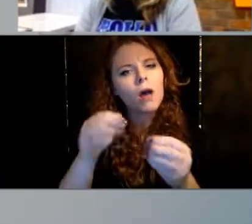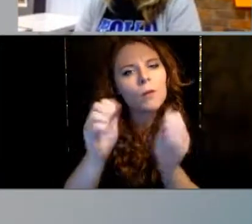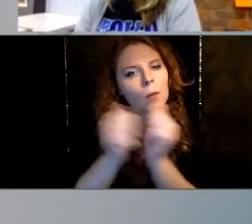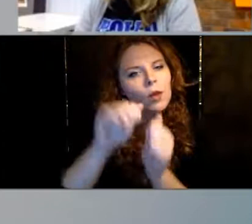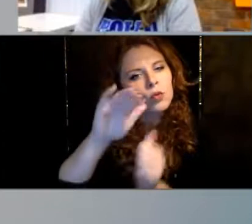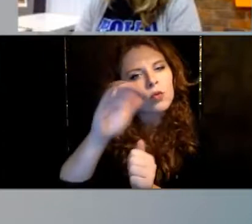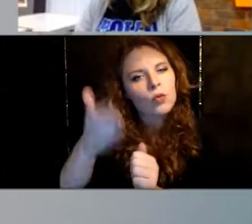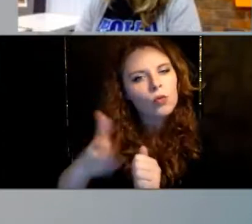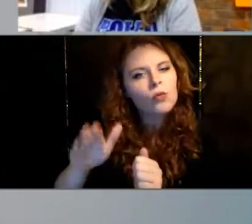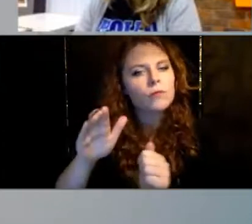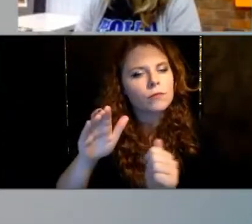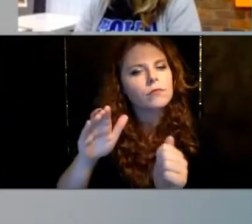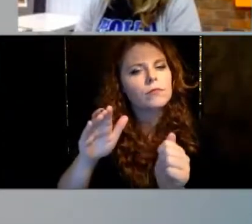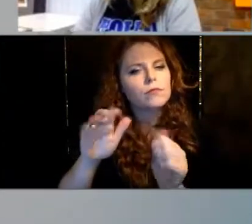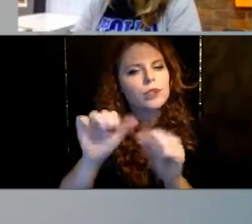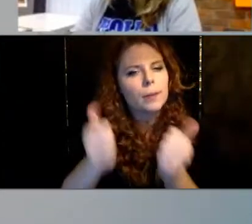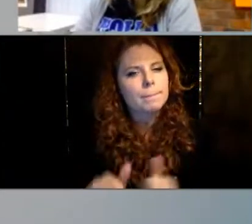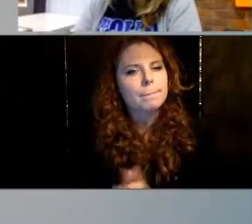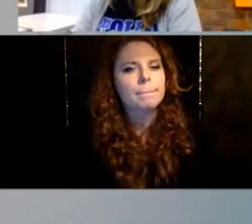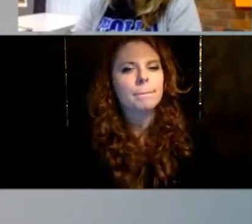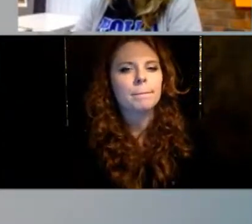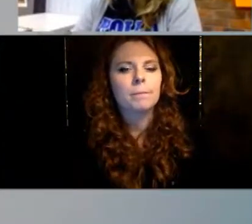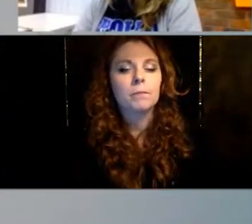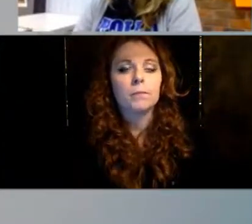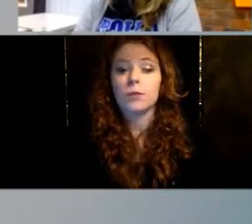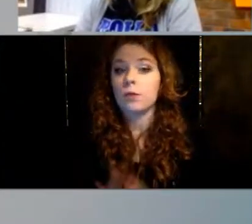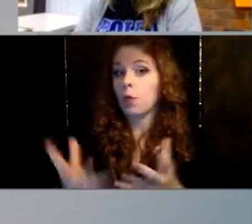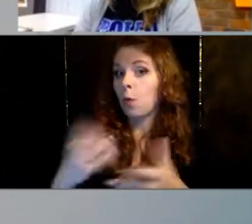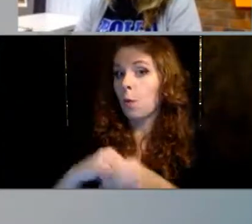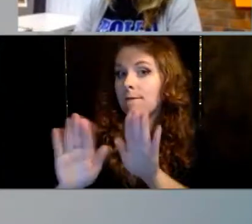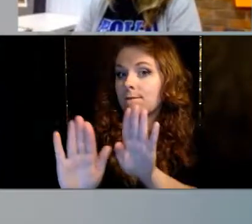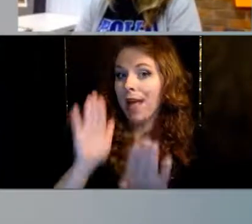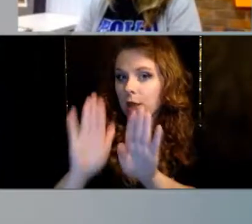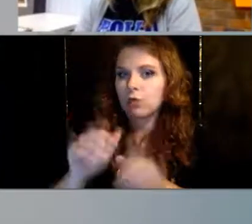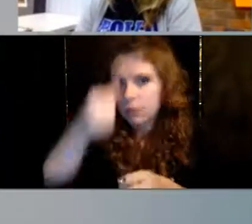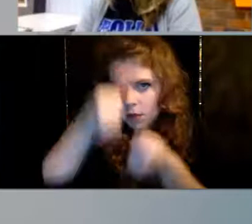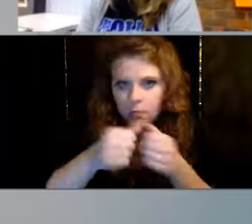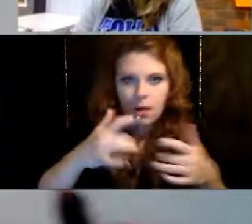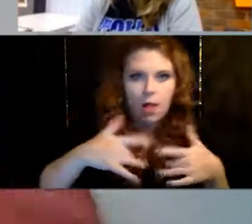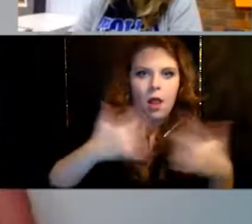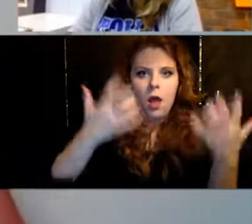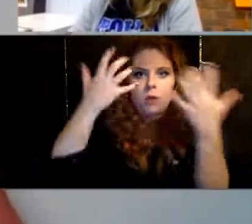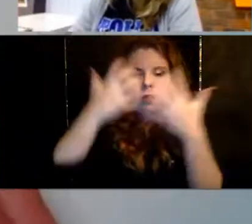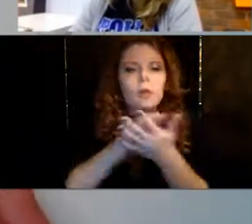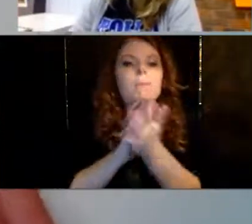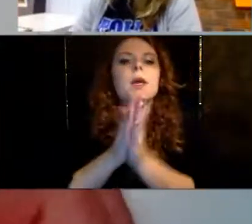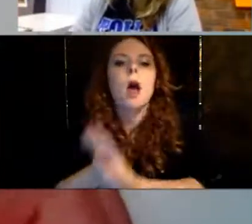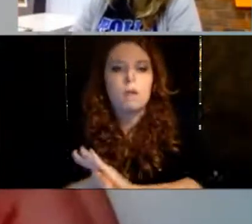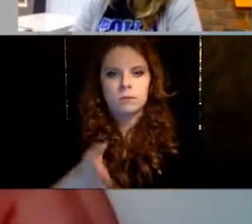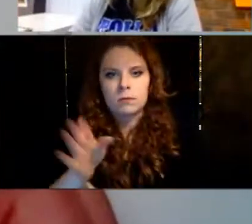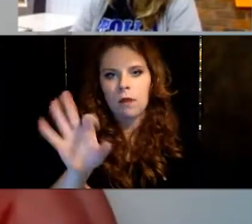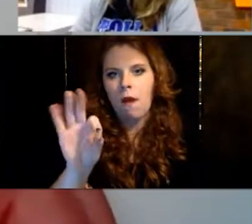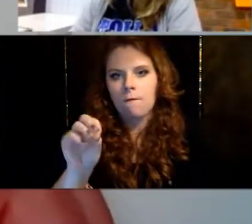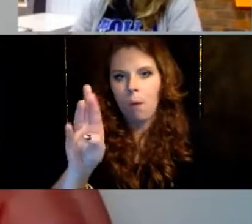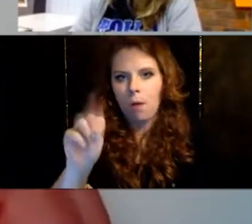curvier shapes. Okay, and then when we add value, which is our light and dark, then they turn into form. So